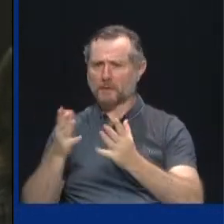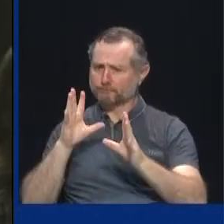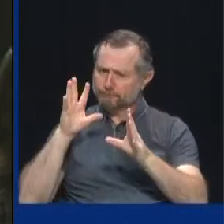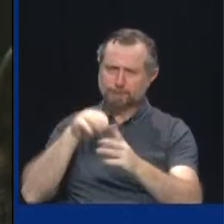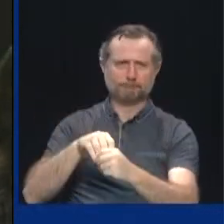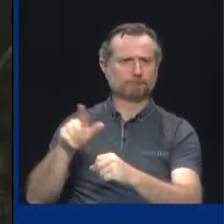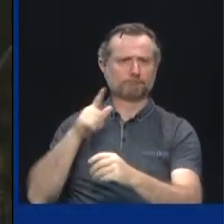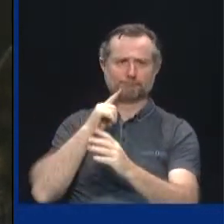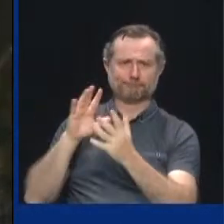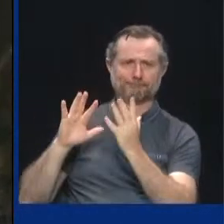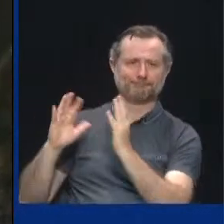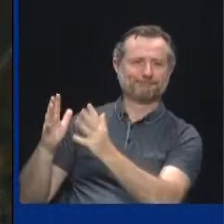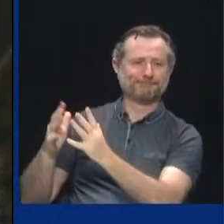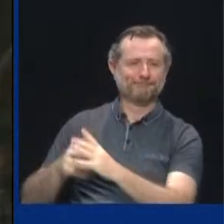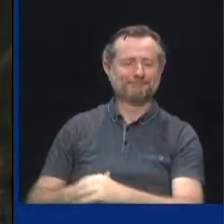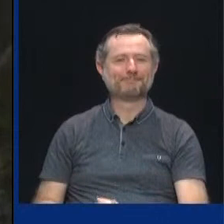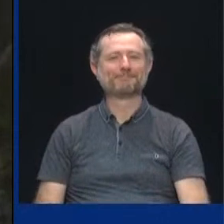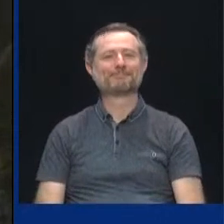applause.